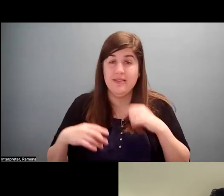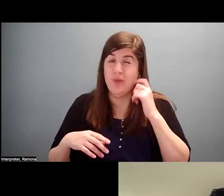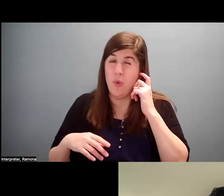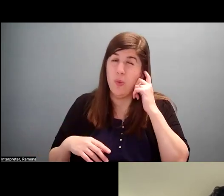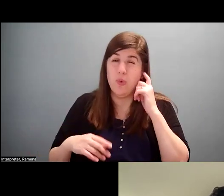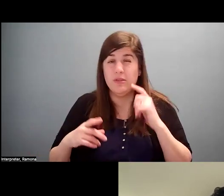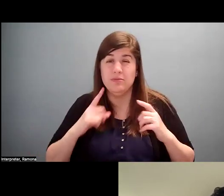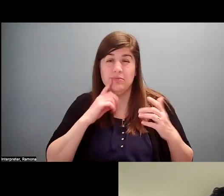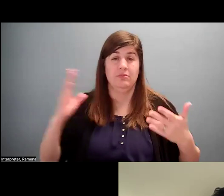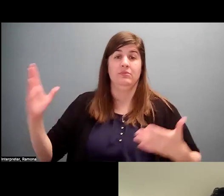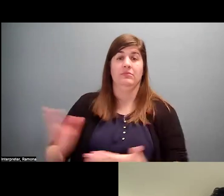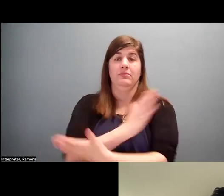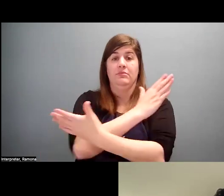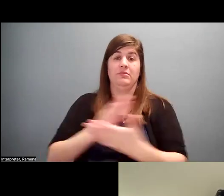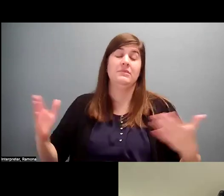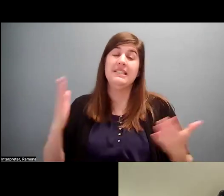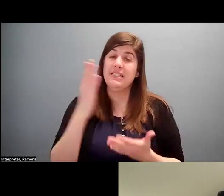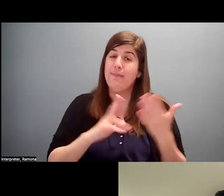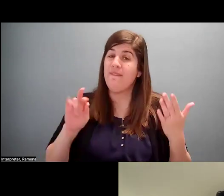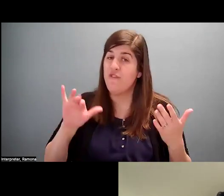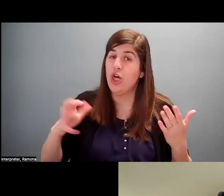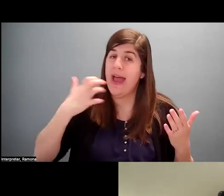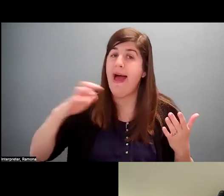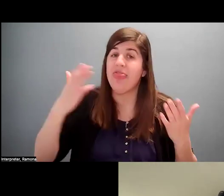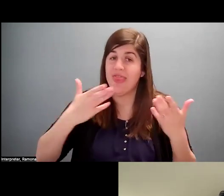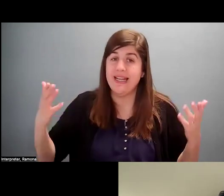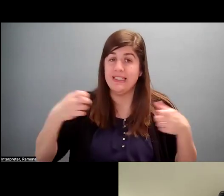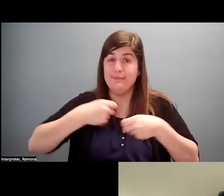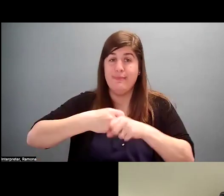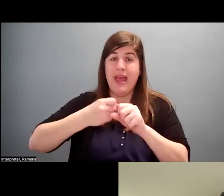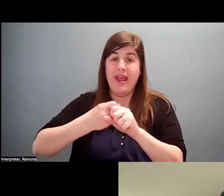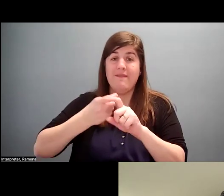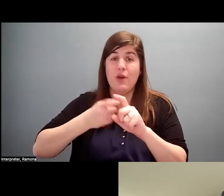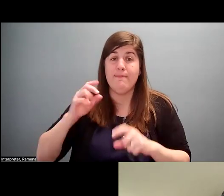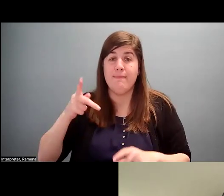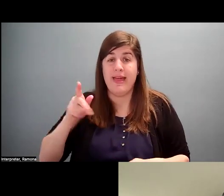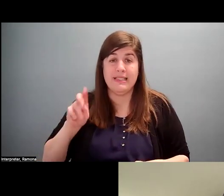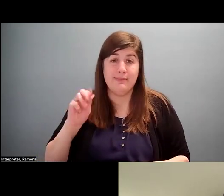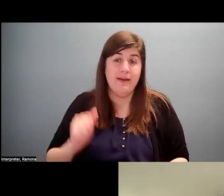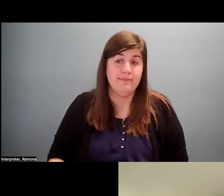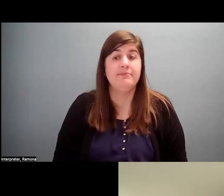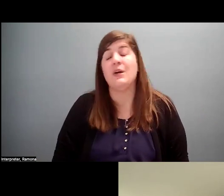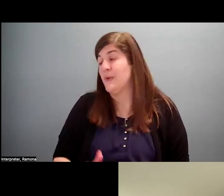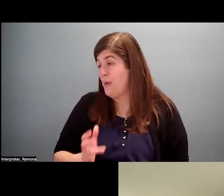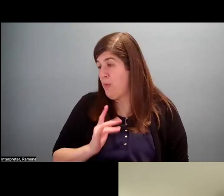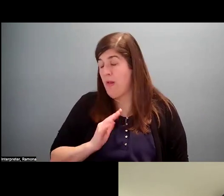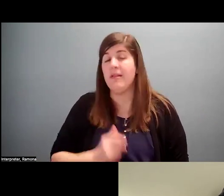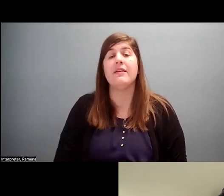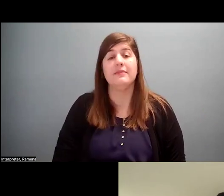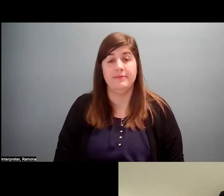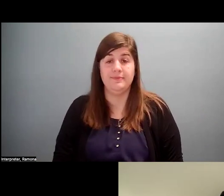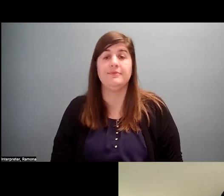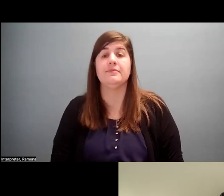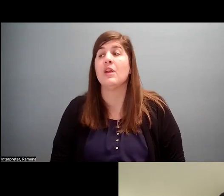a very, very hot thing made of plasma, but we can also touch a plasma here on Earth. right. Cool. Um, is